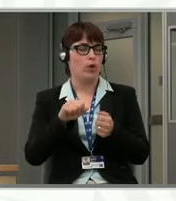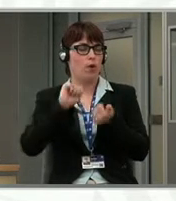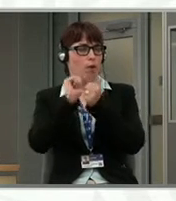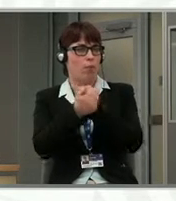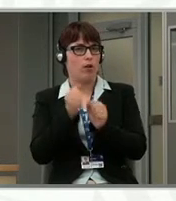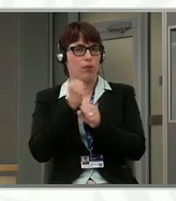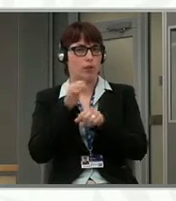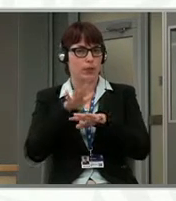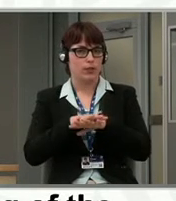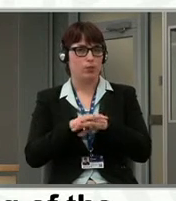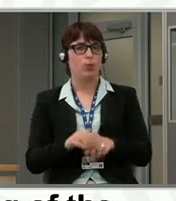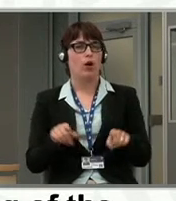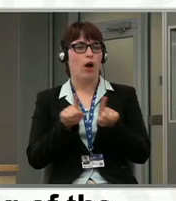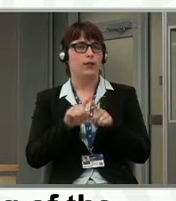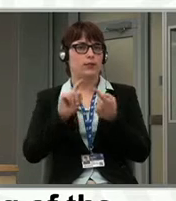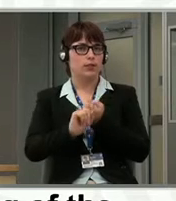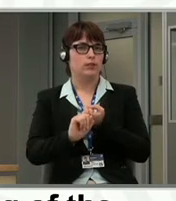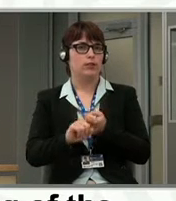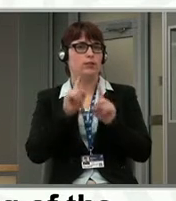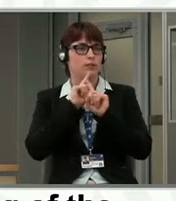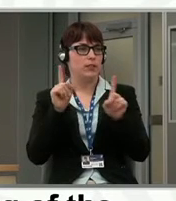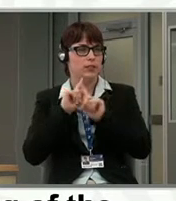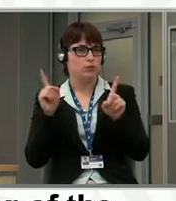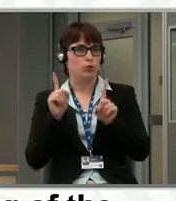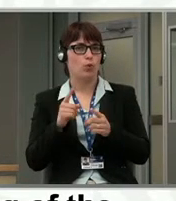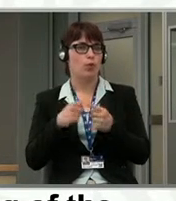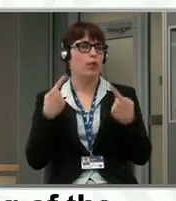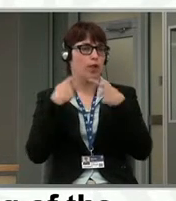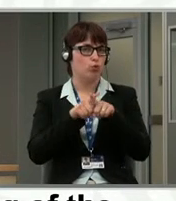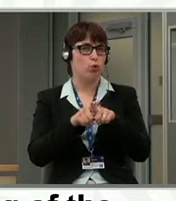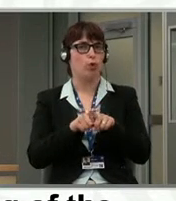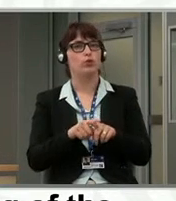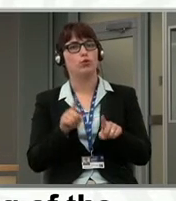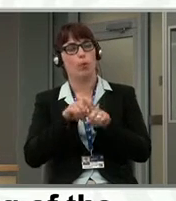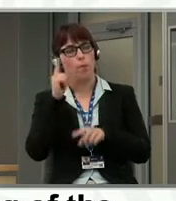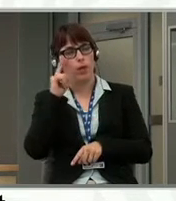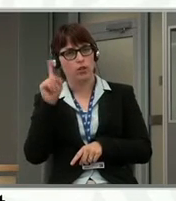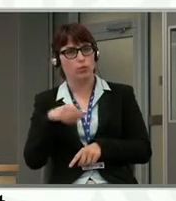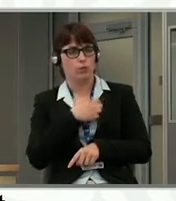with stark changes, with significant changes in the labor markets